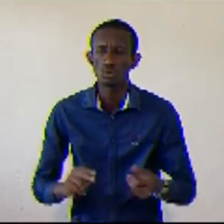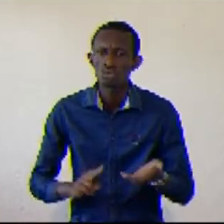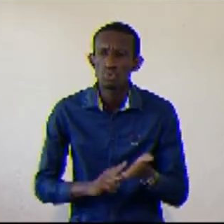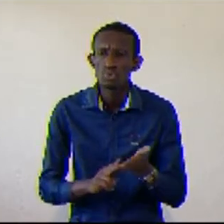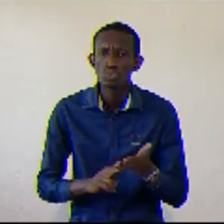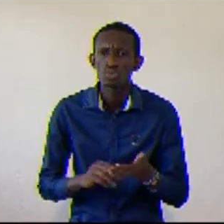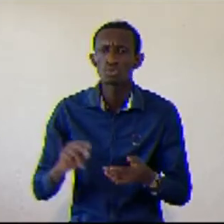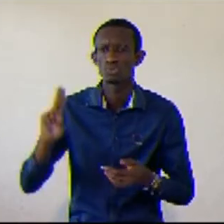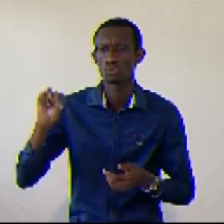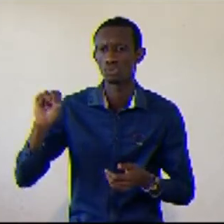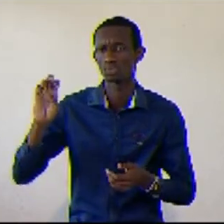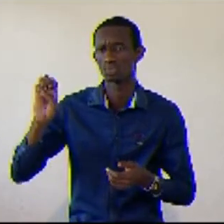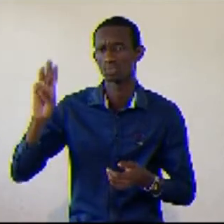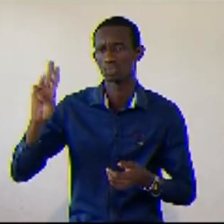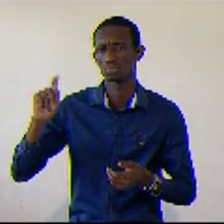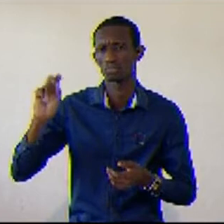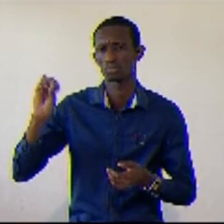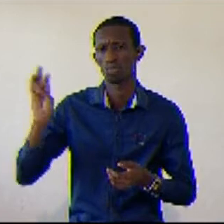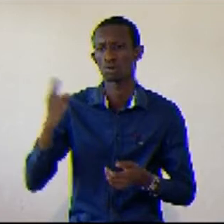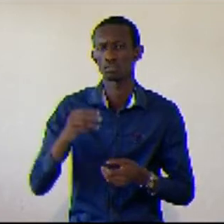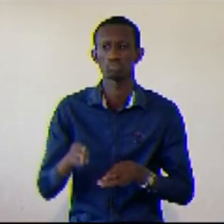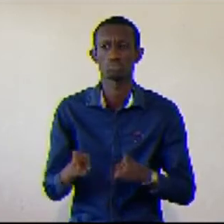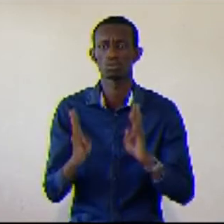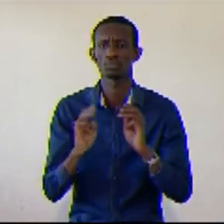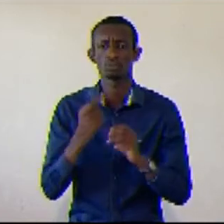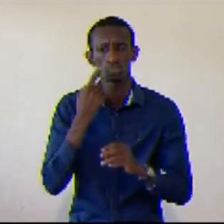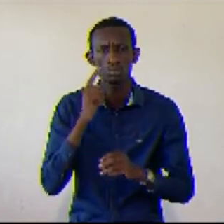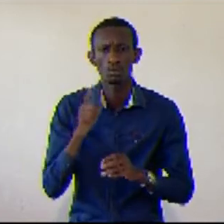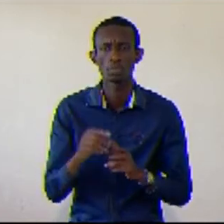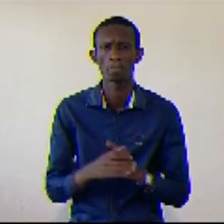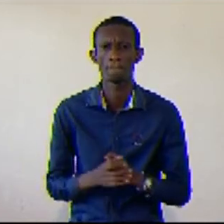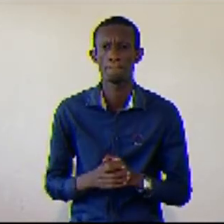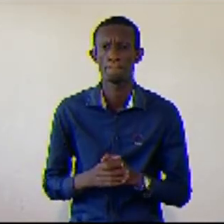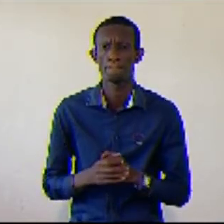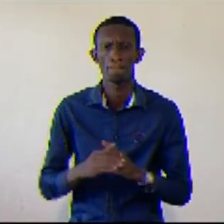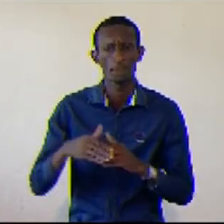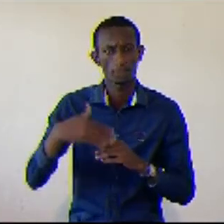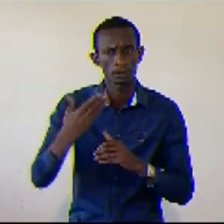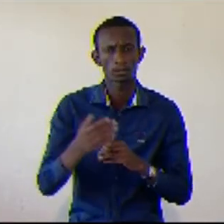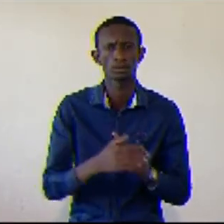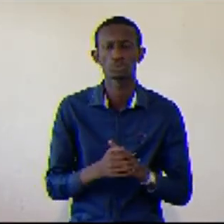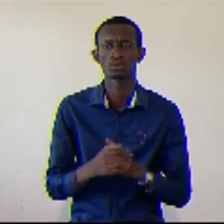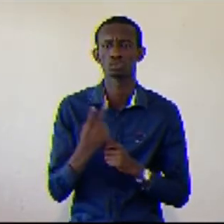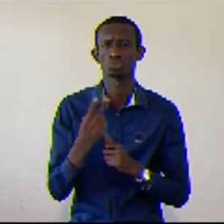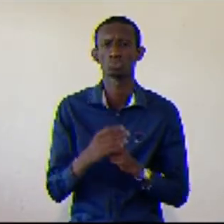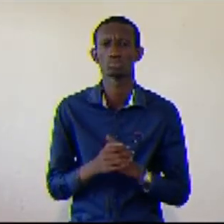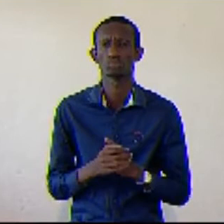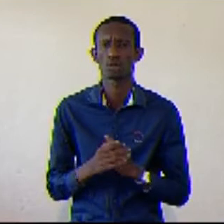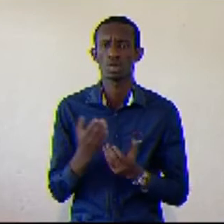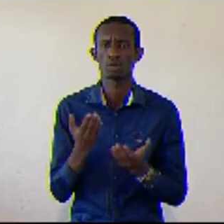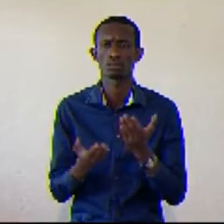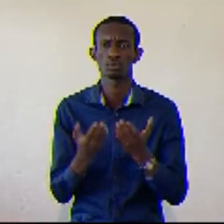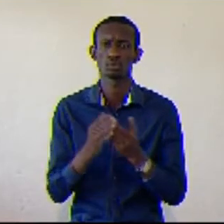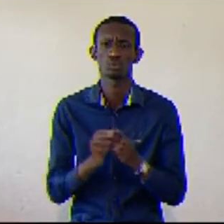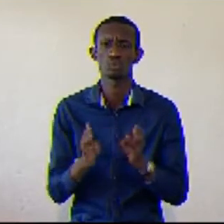to find the next two approximation to the root of the equation x cubed plus x minus